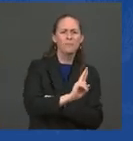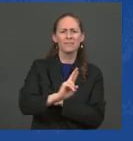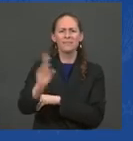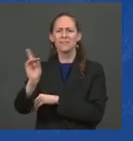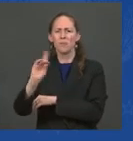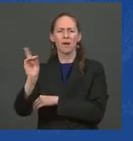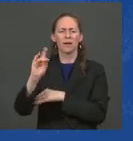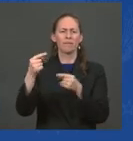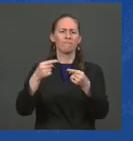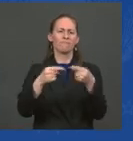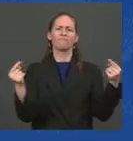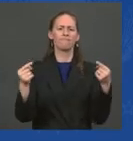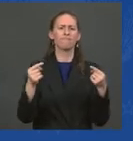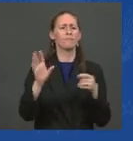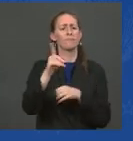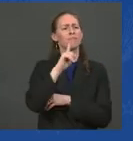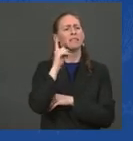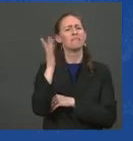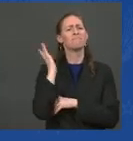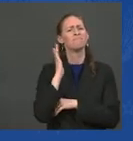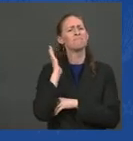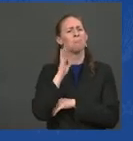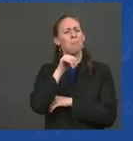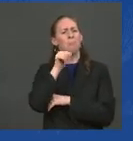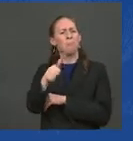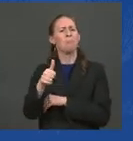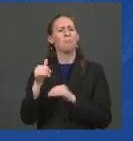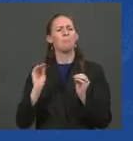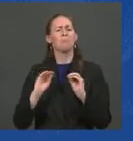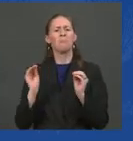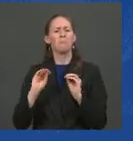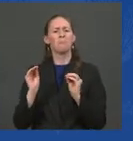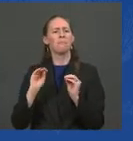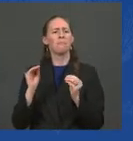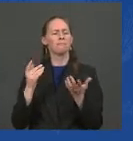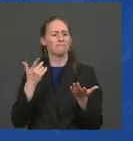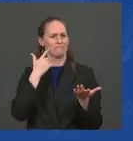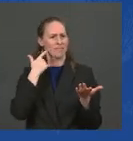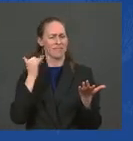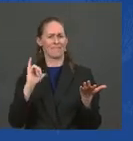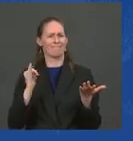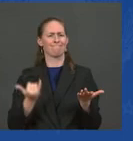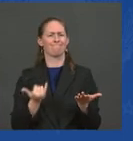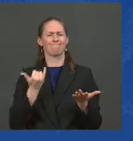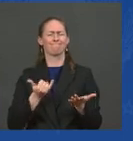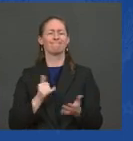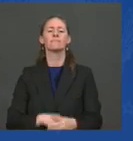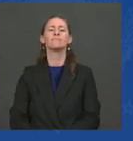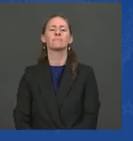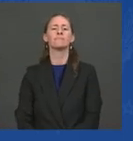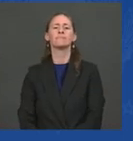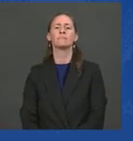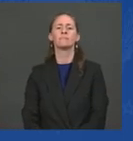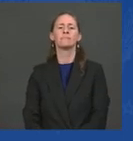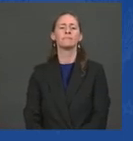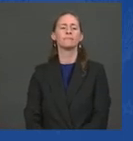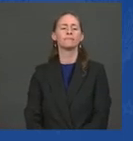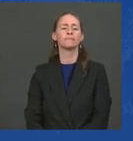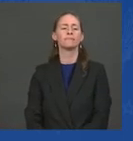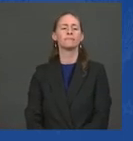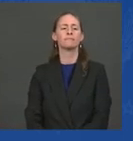unlikely. So I'm grateful to my friend for being with us today. But there are strong substantive reasons as well for our